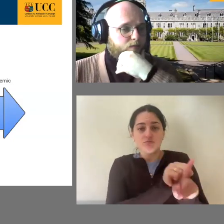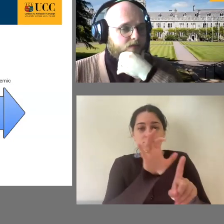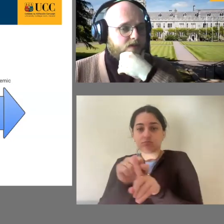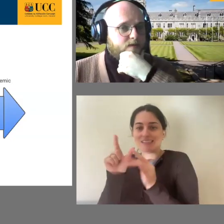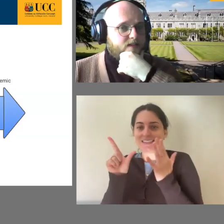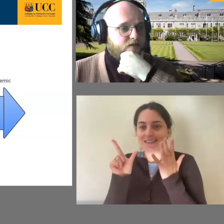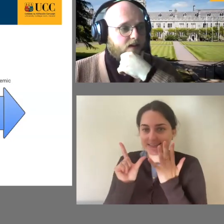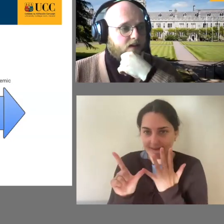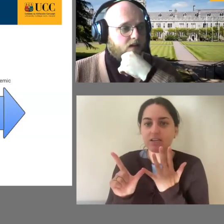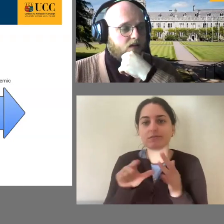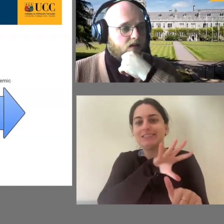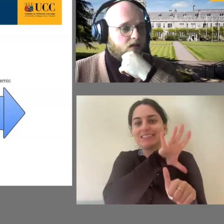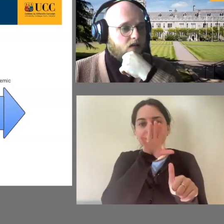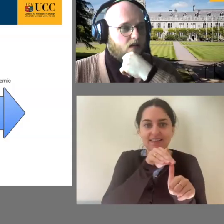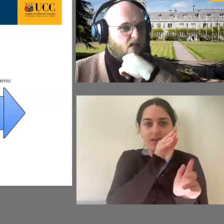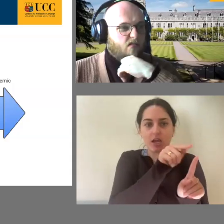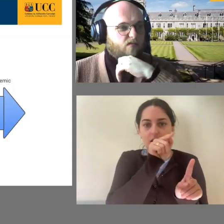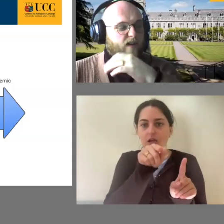7 specific